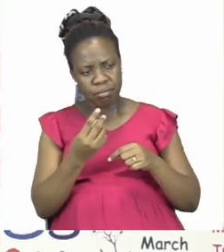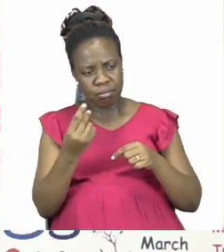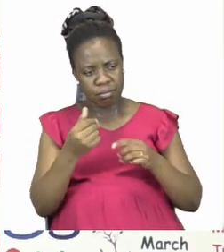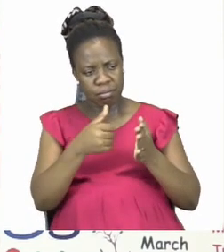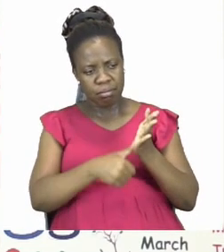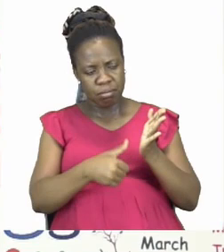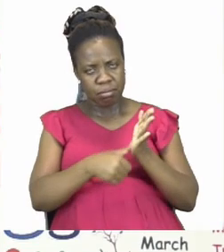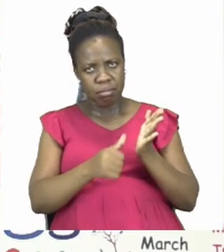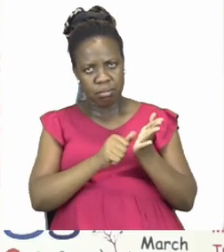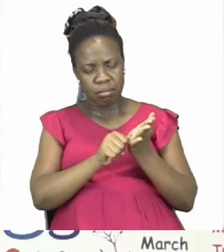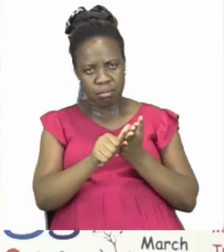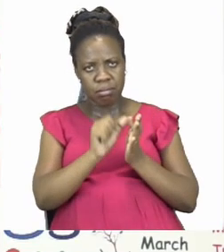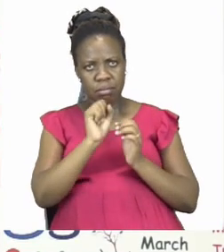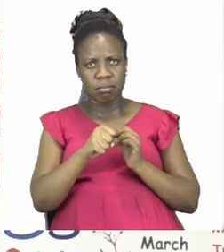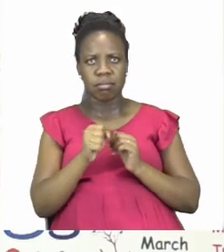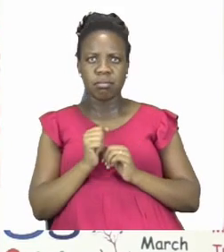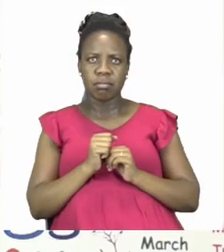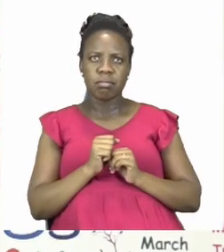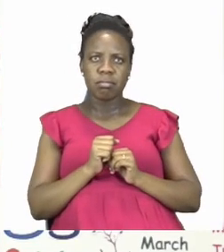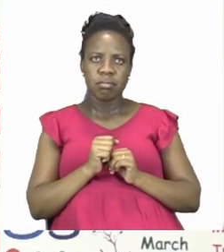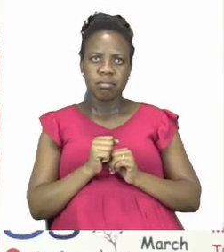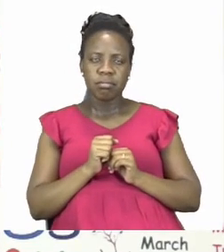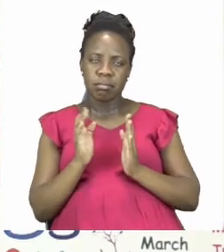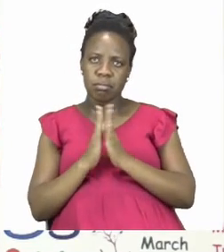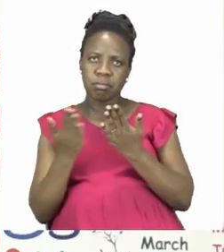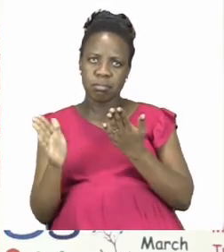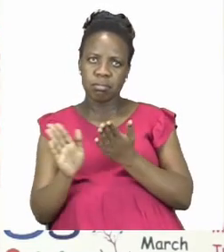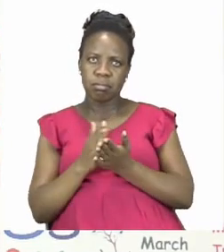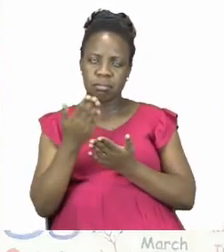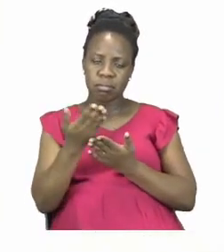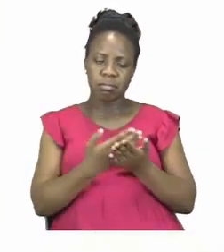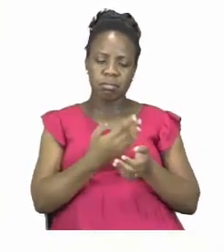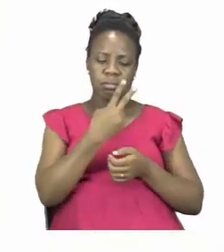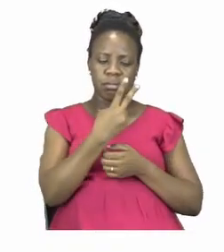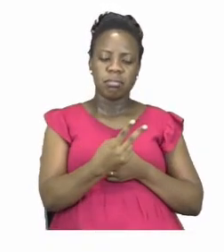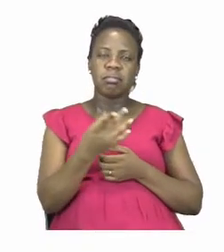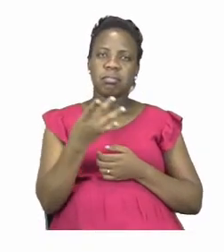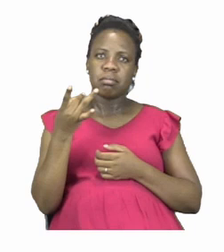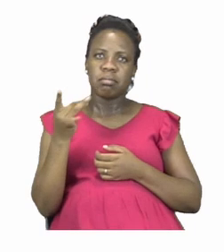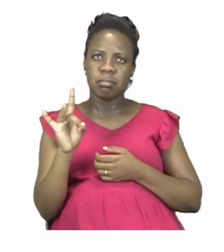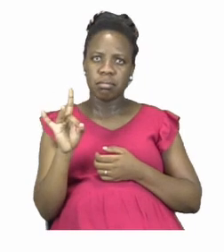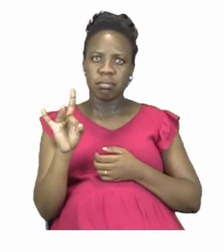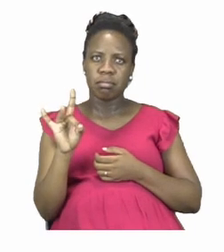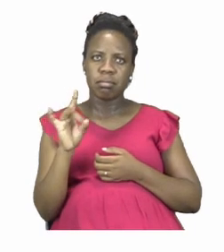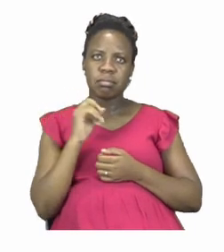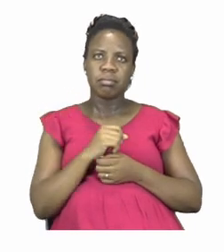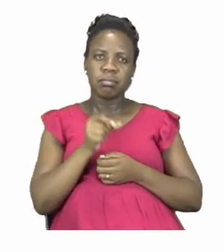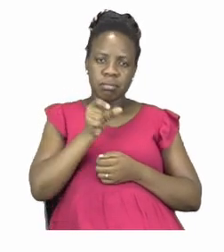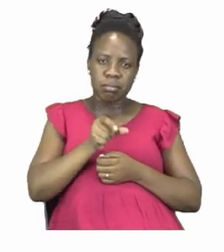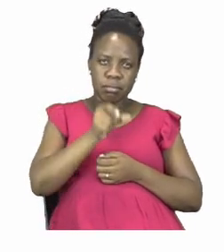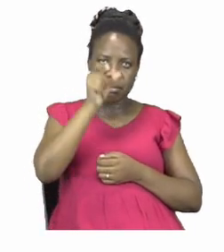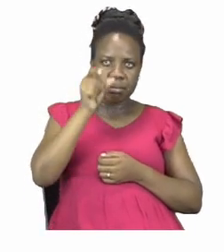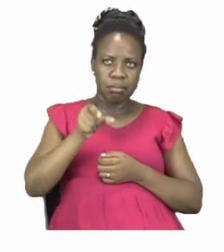that, let's quickly turn our booklets to page 28 and see what else we have to do there. Now